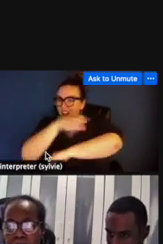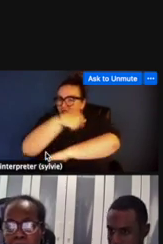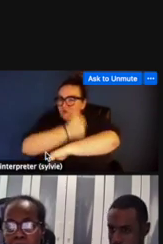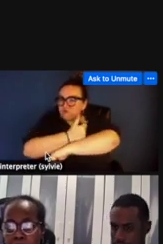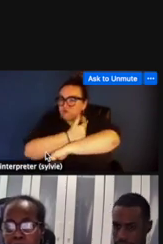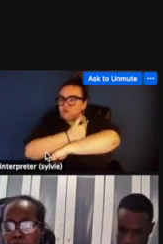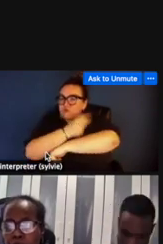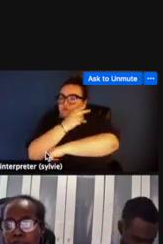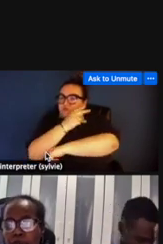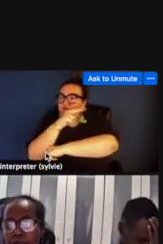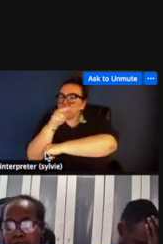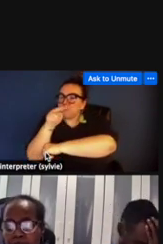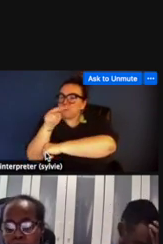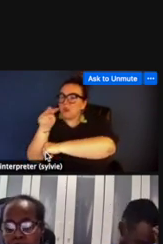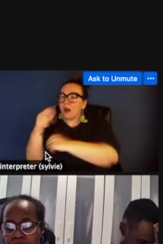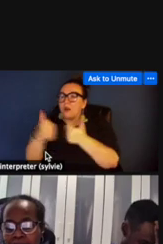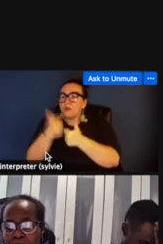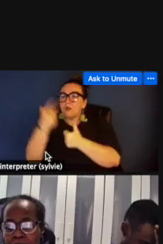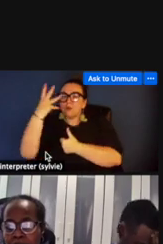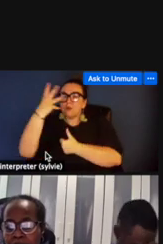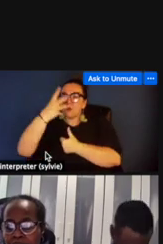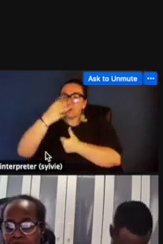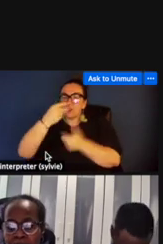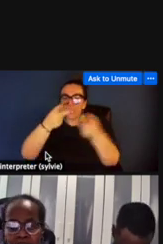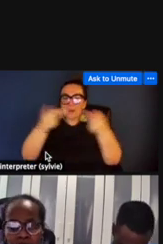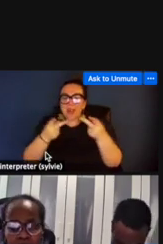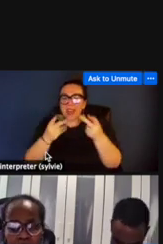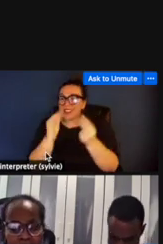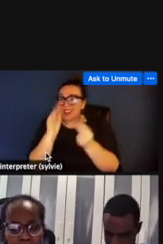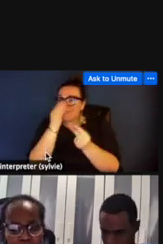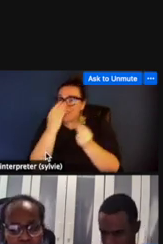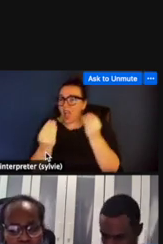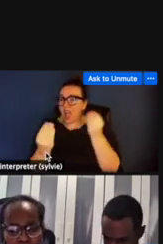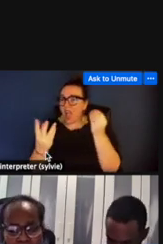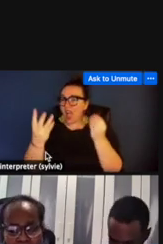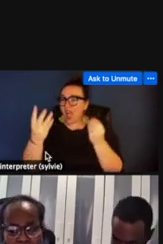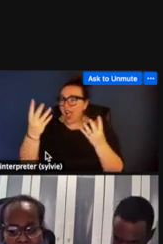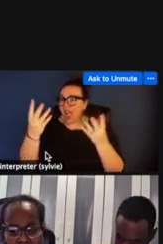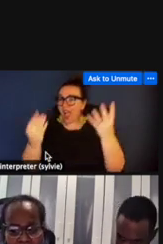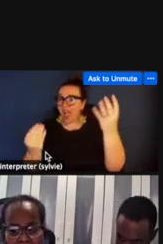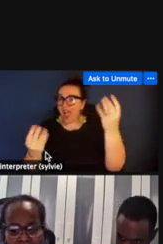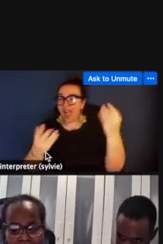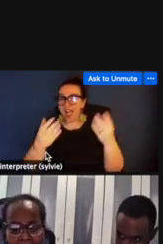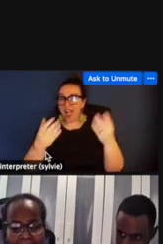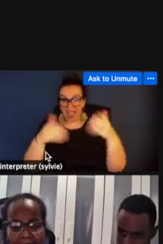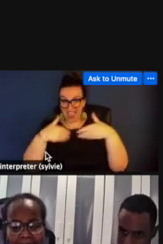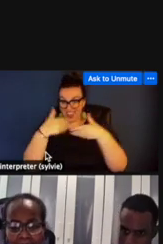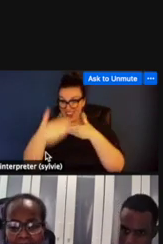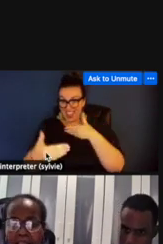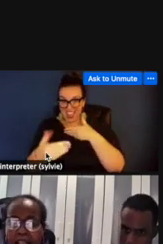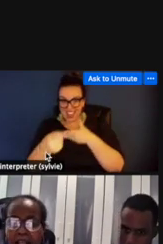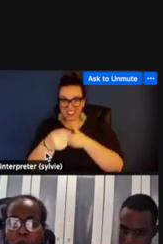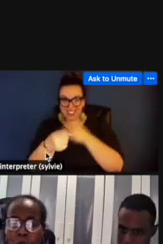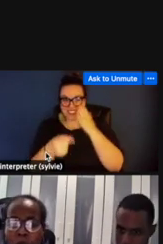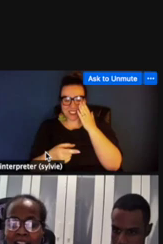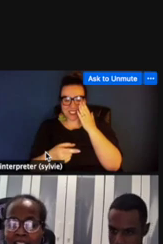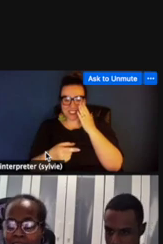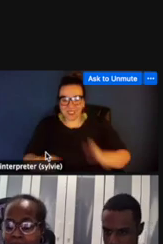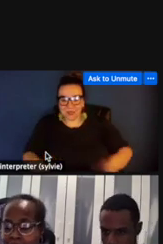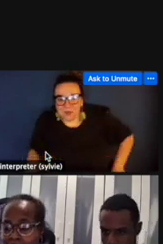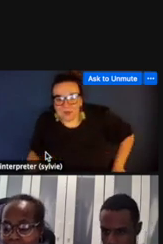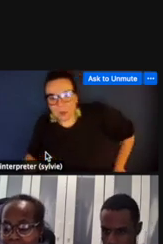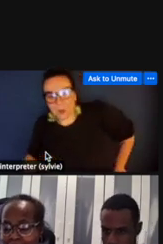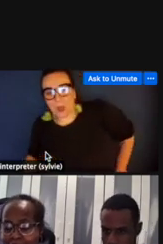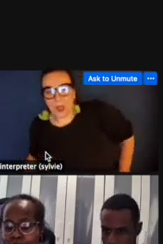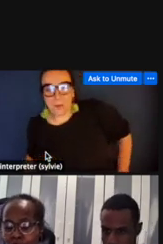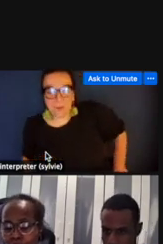was the most beautiful place with flowers, and if Pastor Suzanne would show the next slide. One